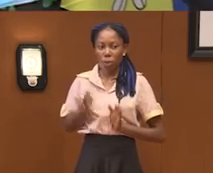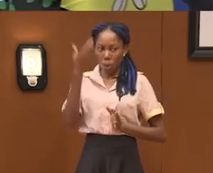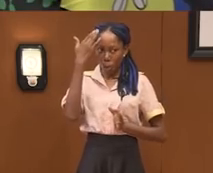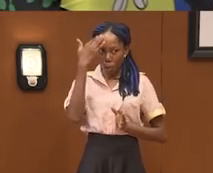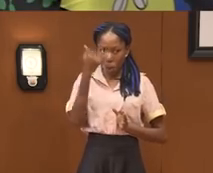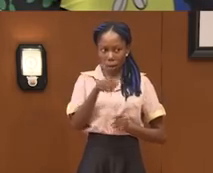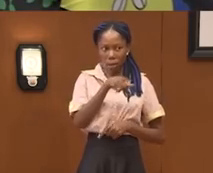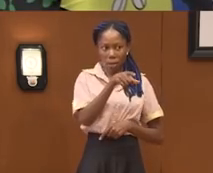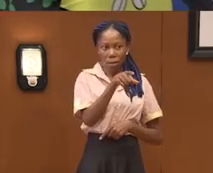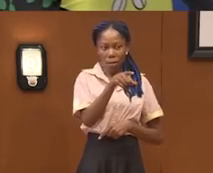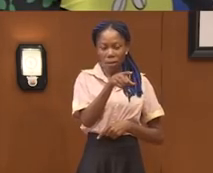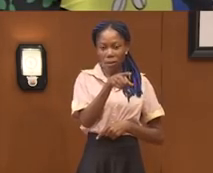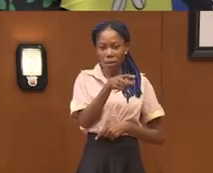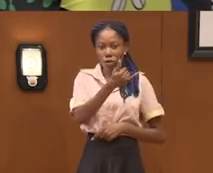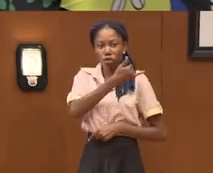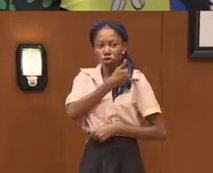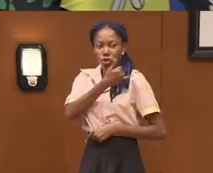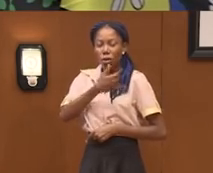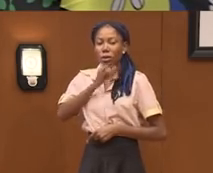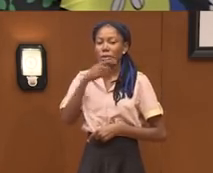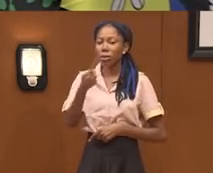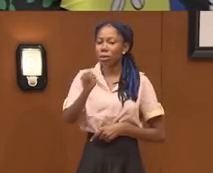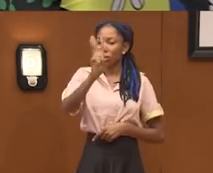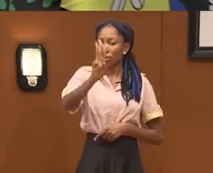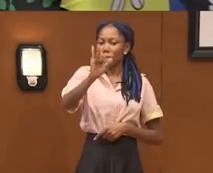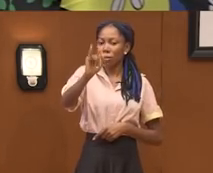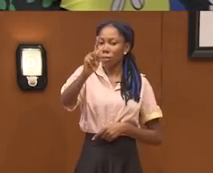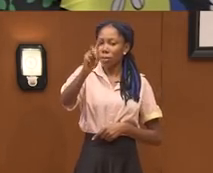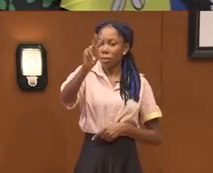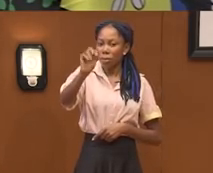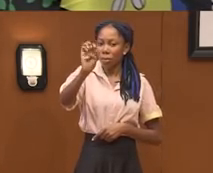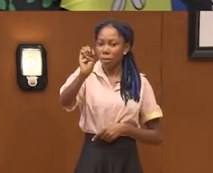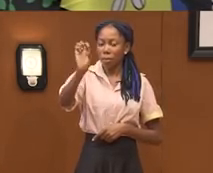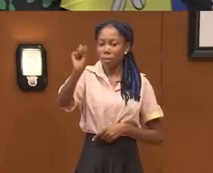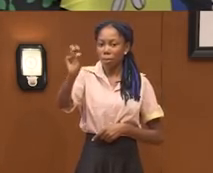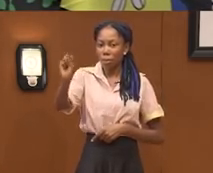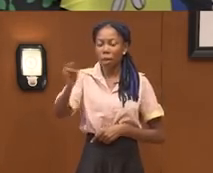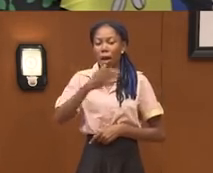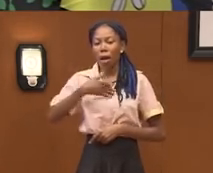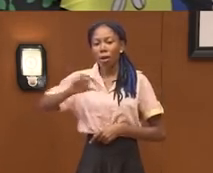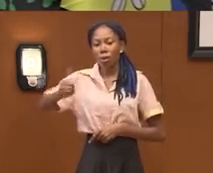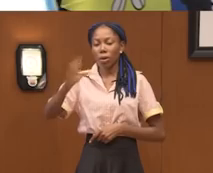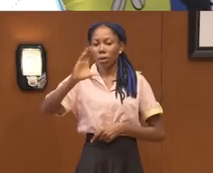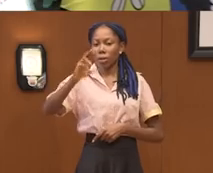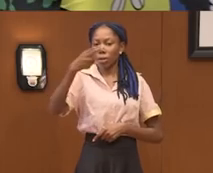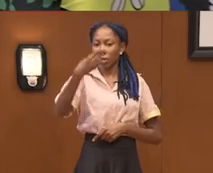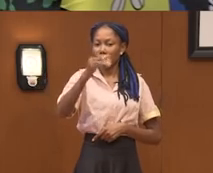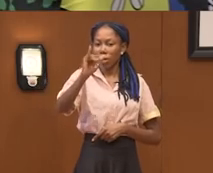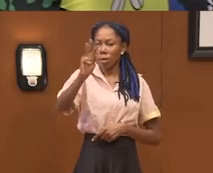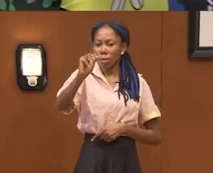Because John witnessed for you. And one Chimamanda Emmanuel